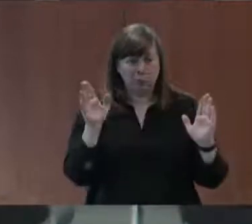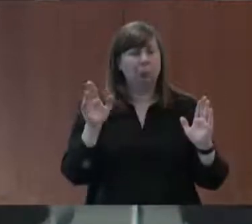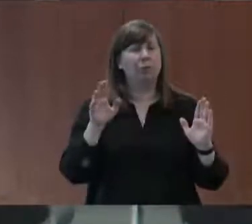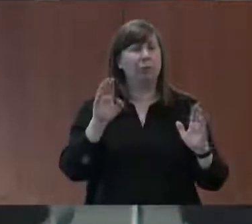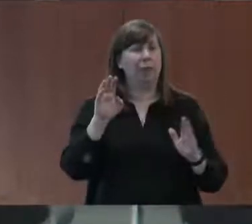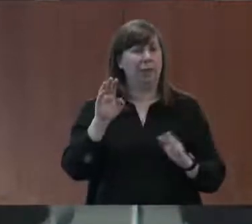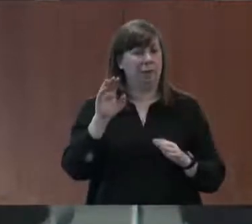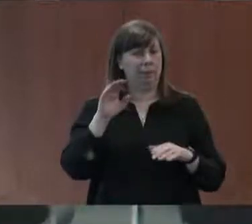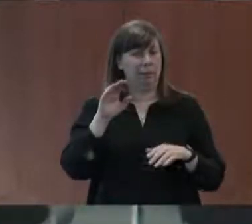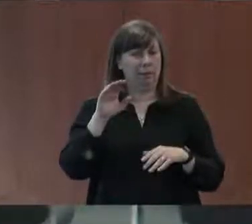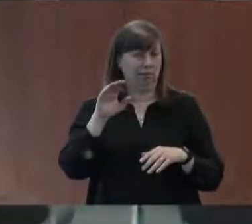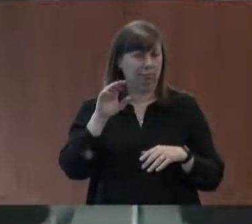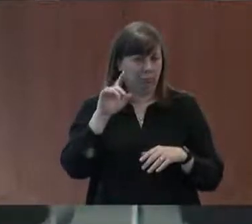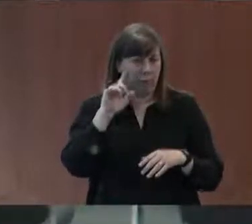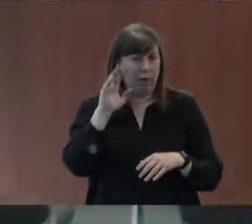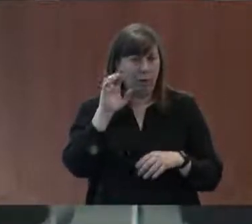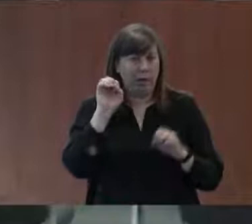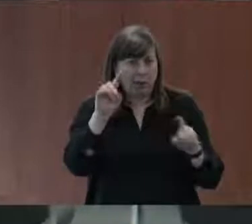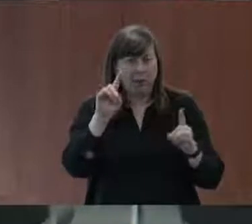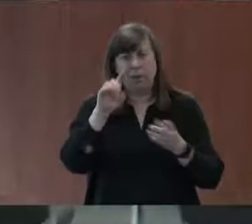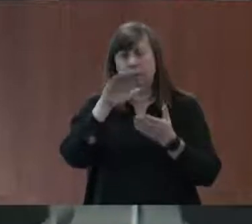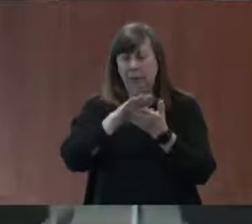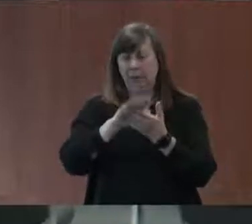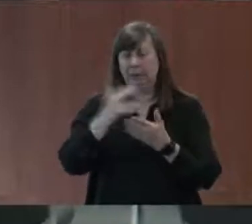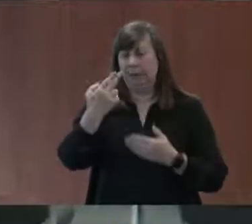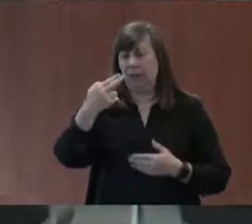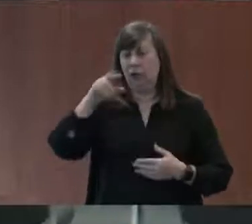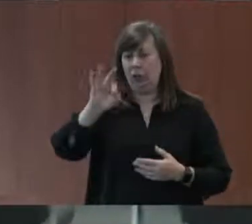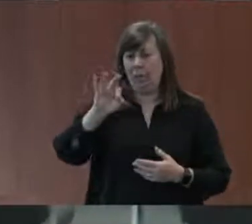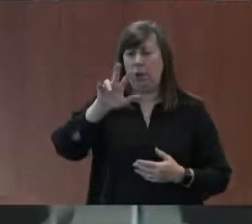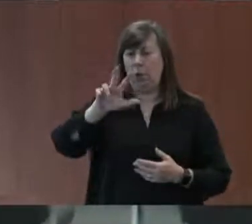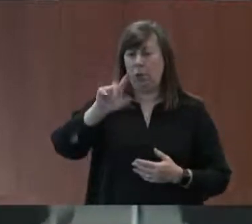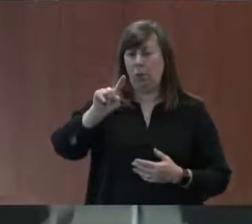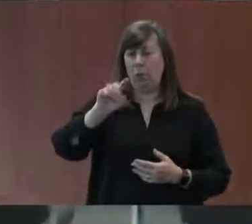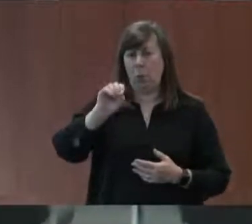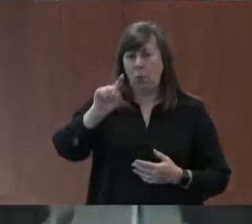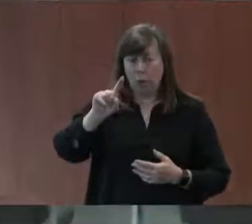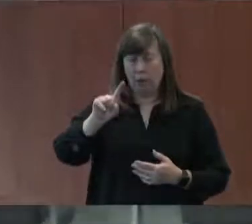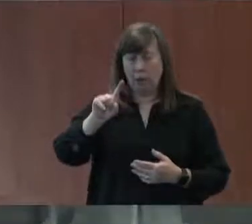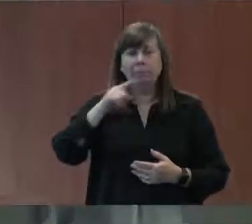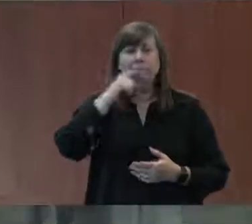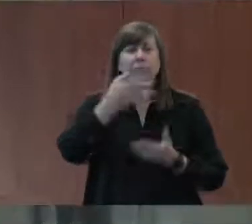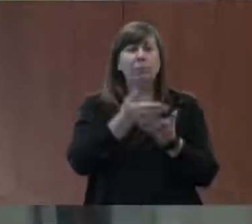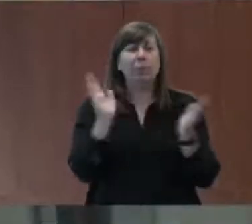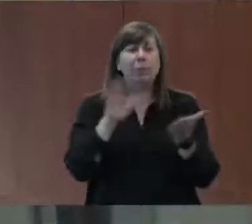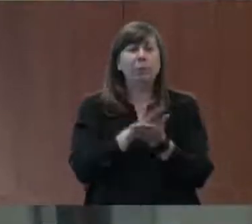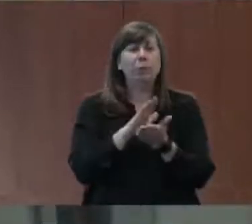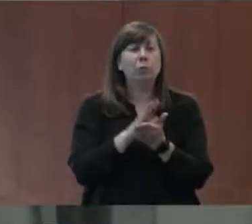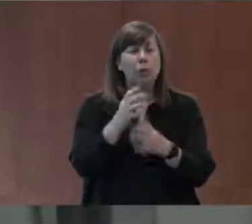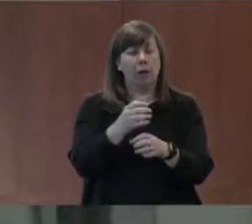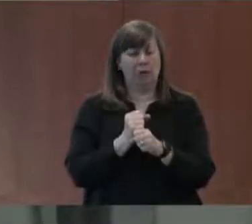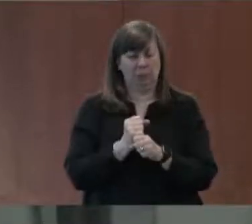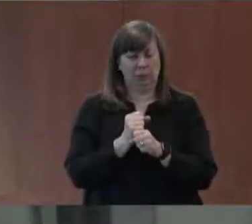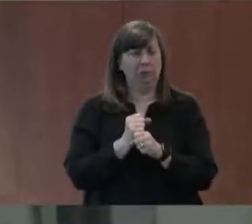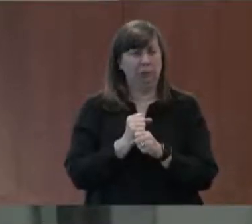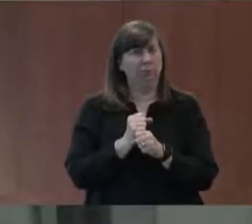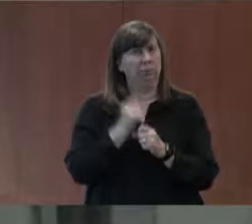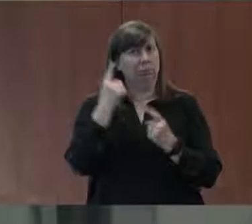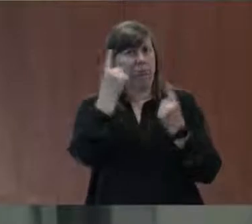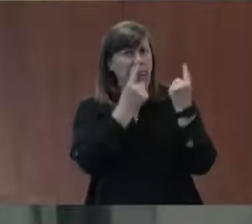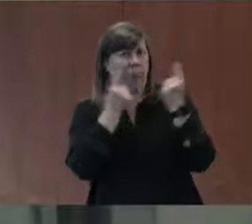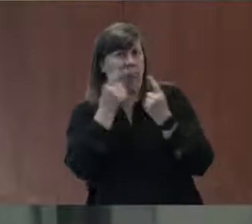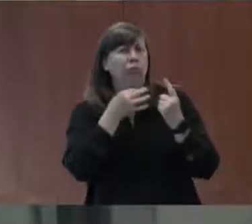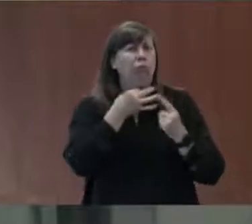Minnesota's Omnibus Education Bill, also known as HF 3401, brings to our public schools. I received some thoughtful inquiries, and I